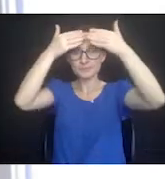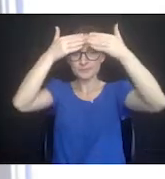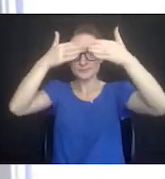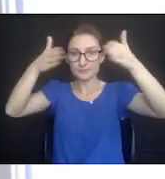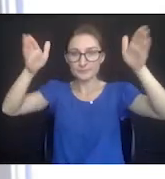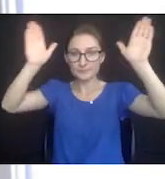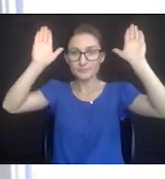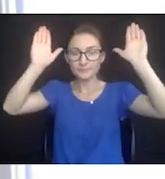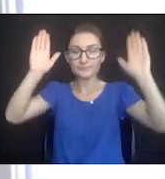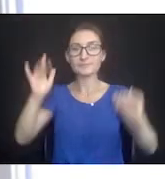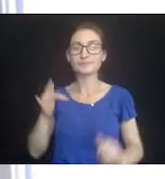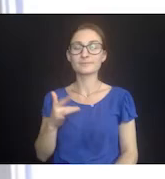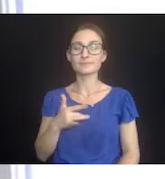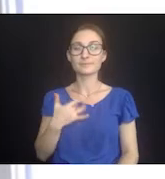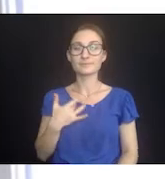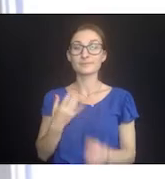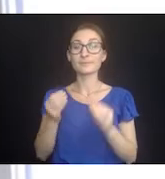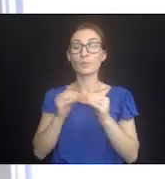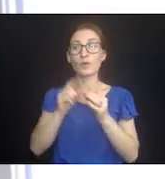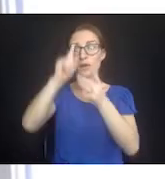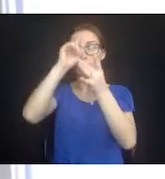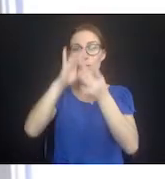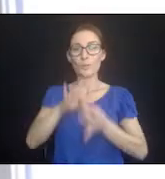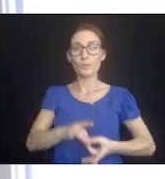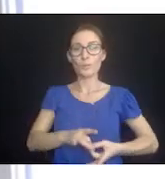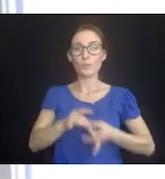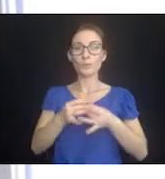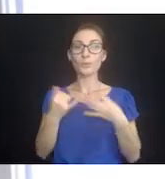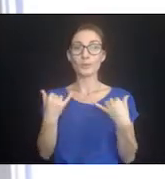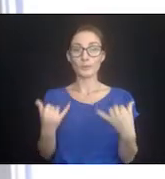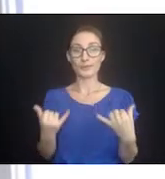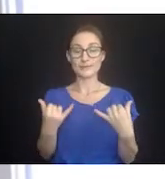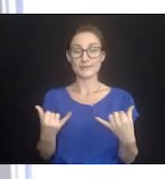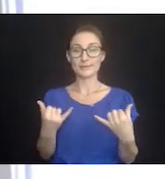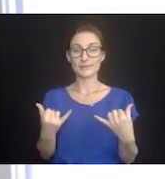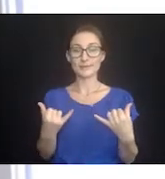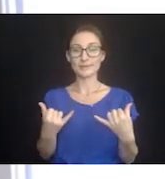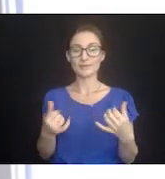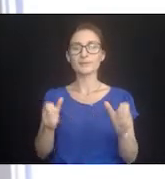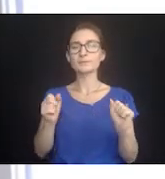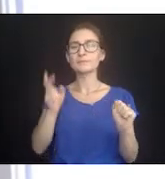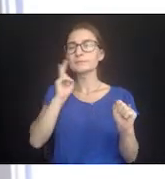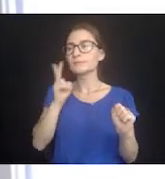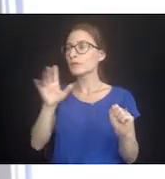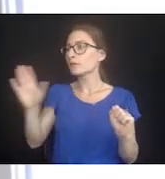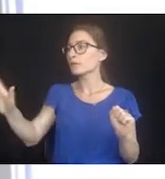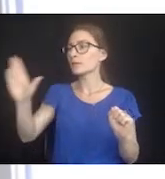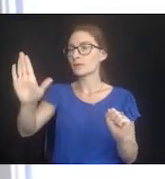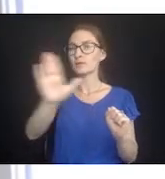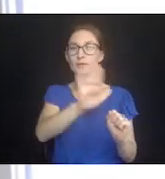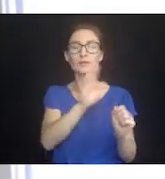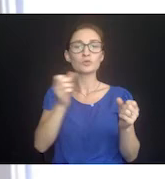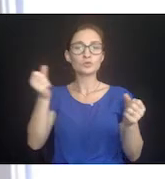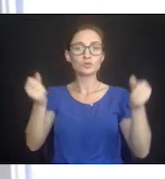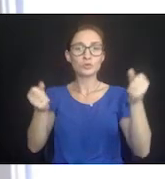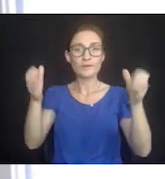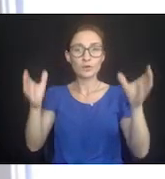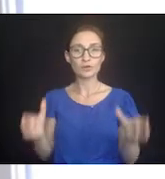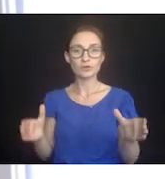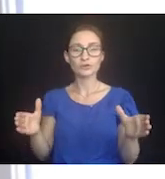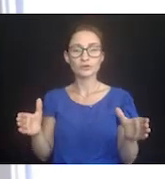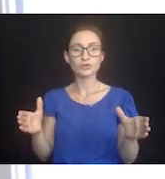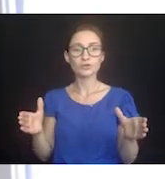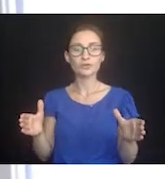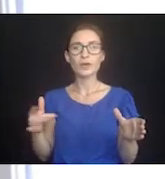in the moment. And I opened my awareness. I felt more grounded in the present, and I